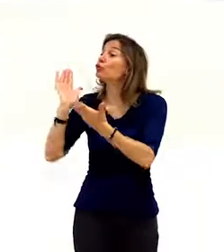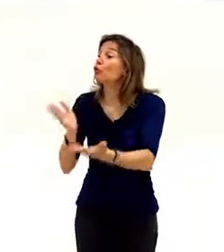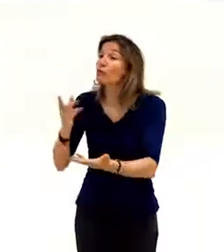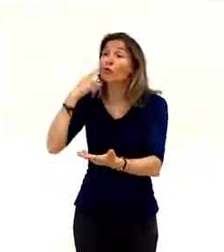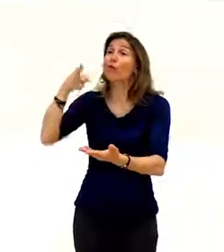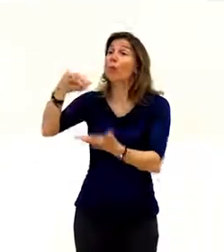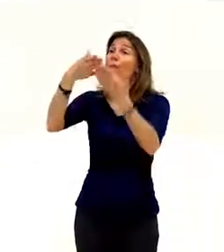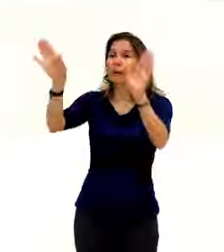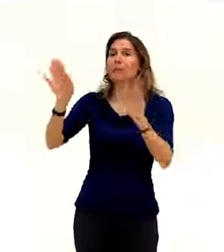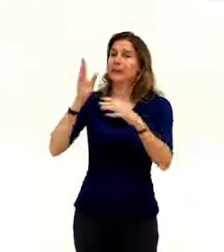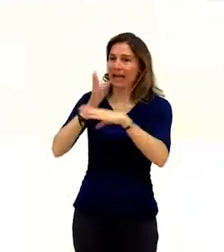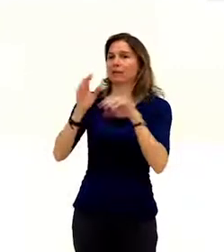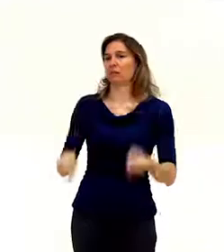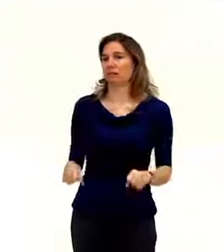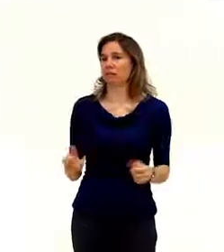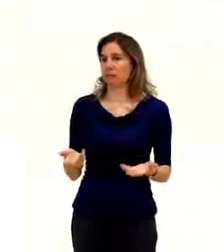for the public.